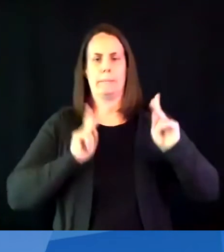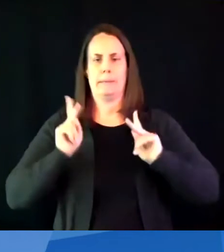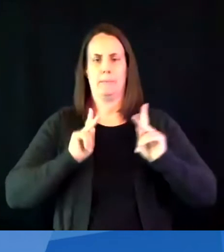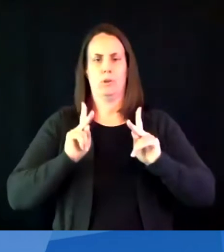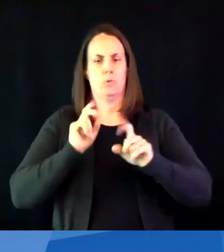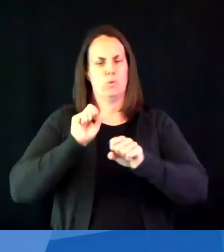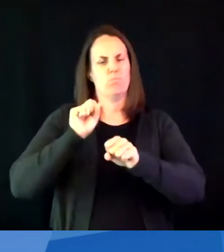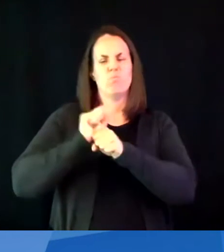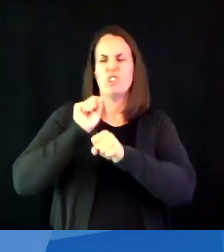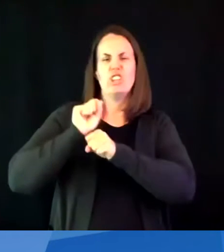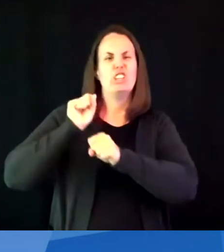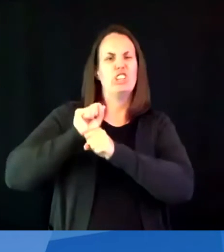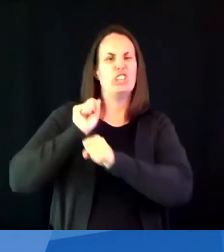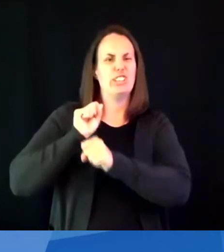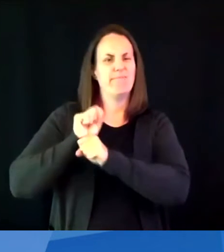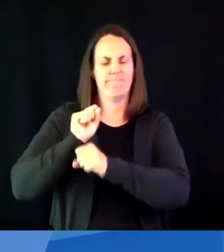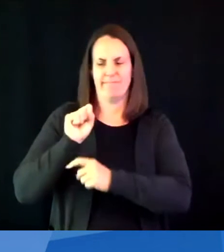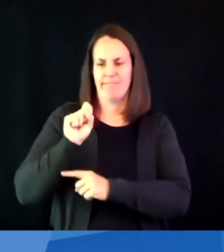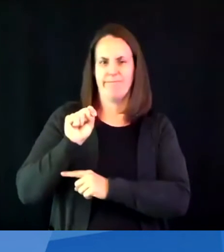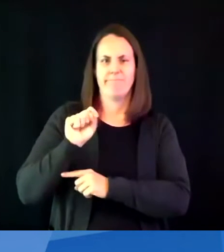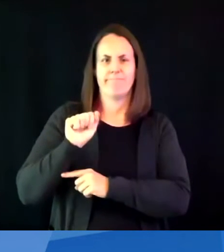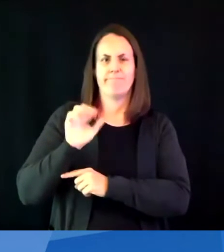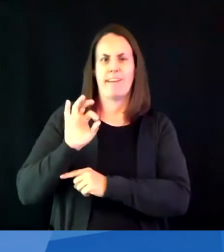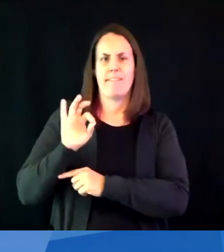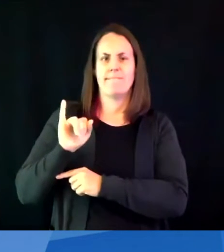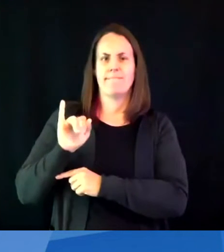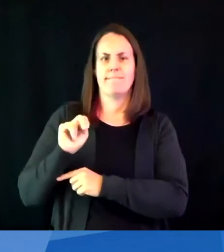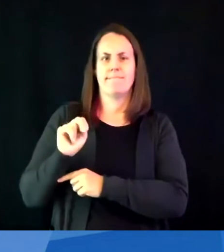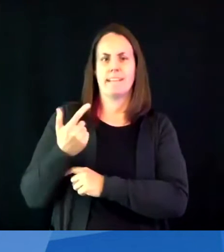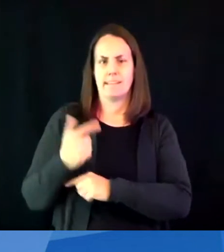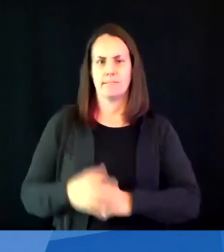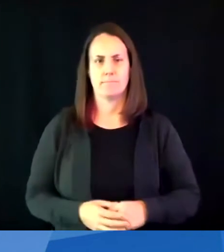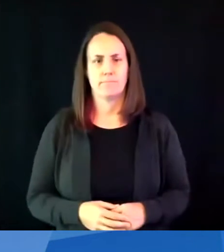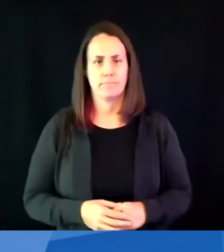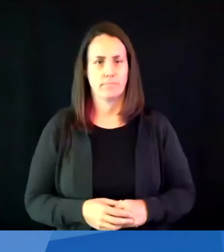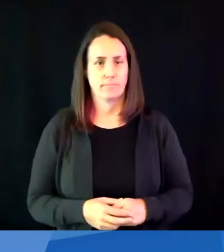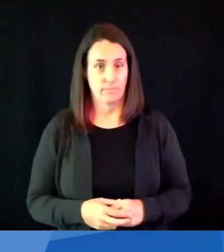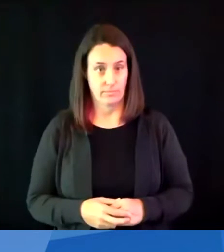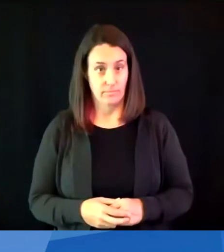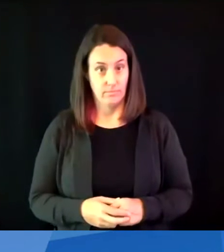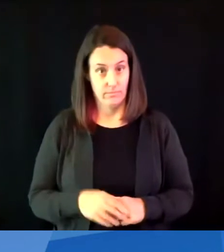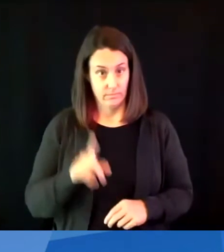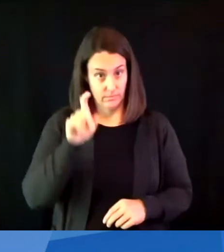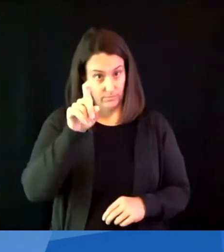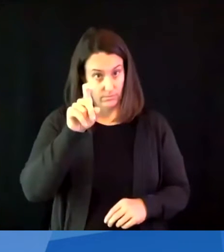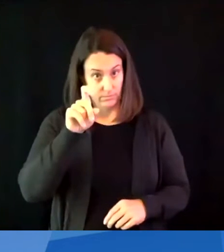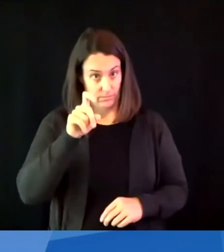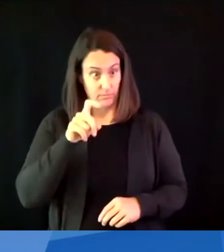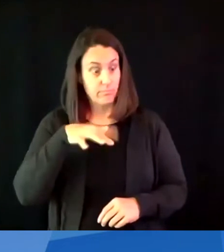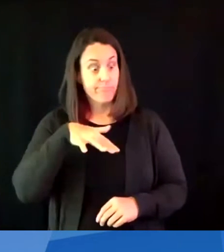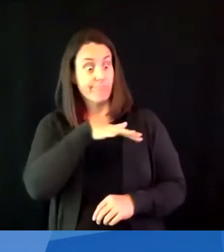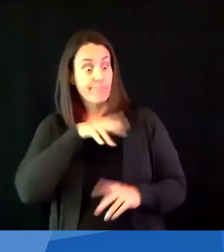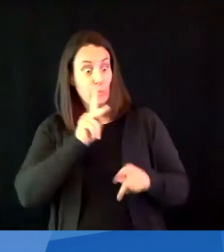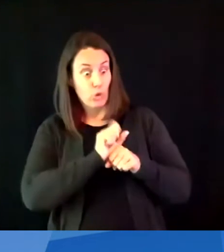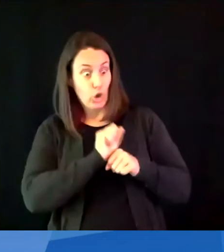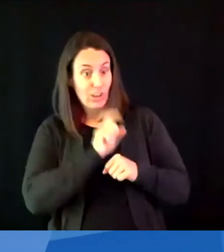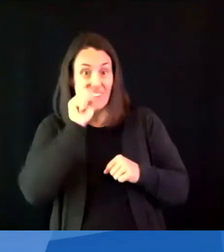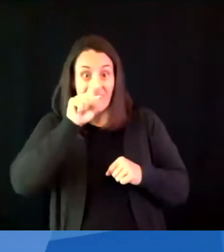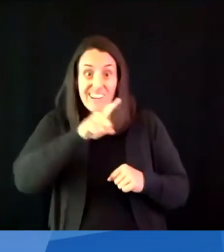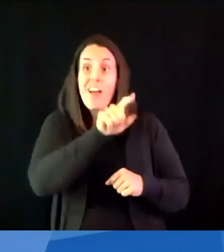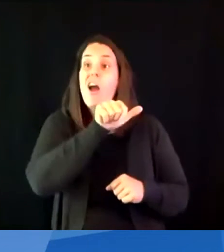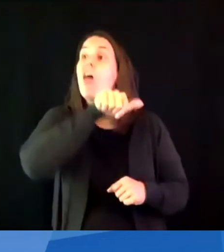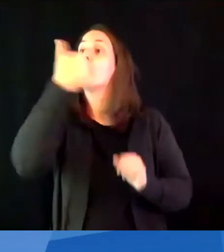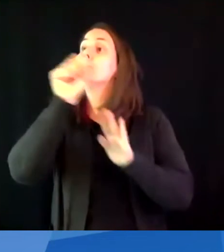you planning on drawing staff from other states? And how far have you gotten as far as the ability to scale the staffing